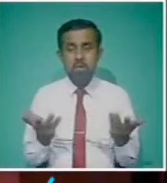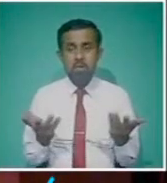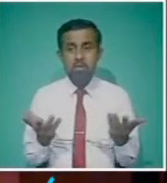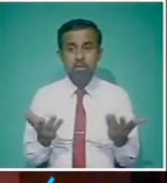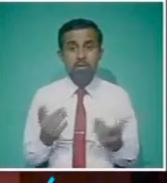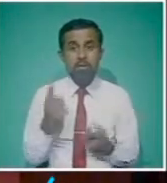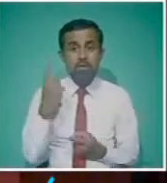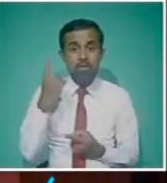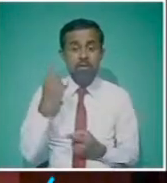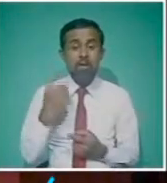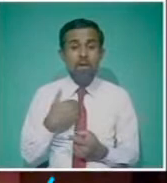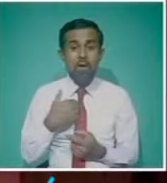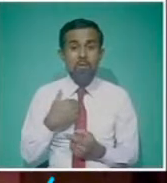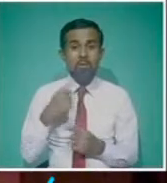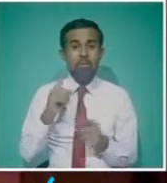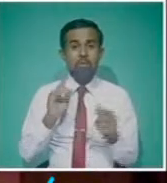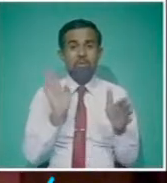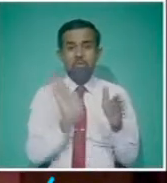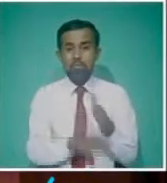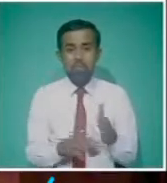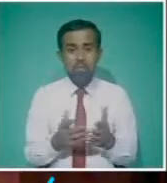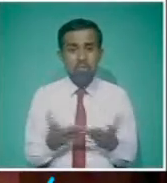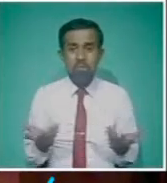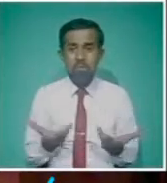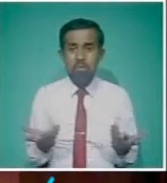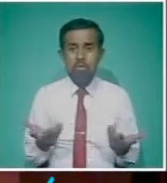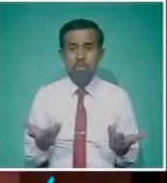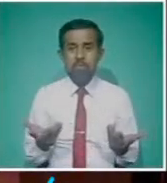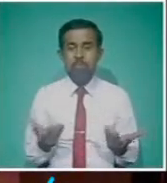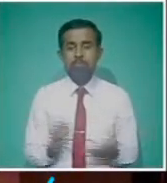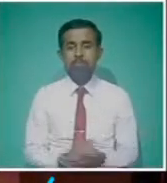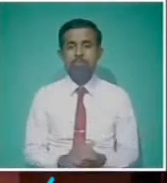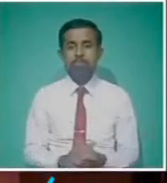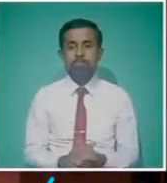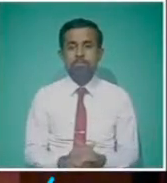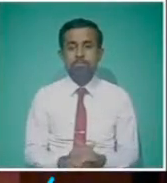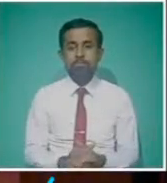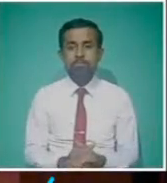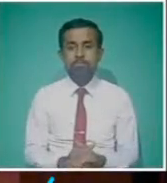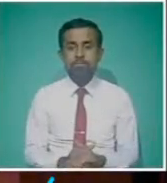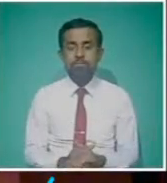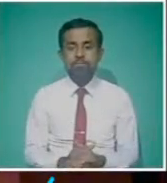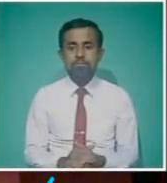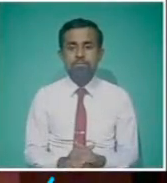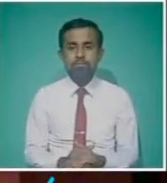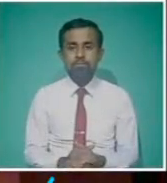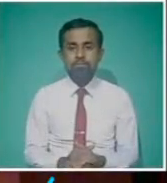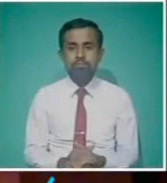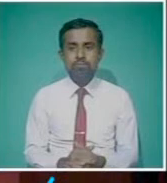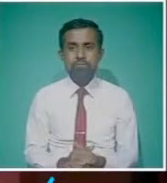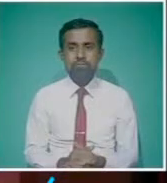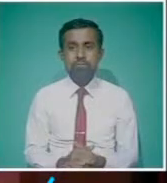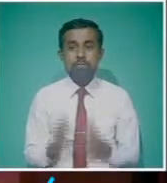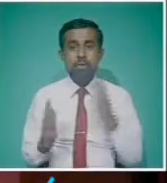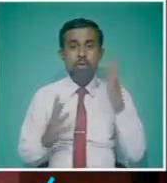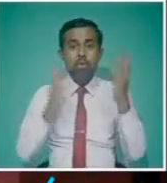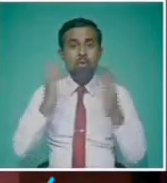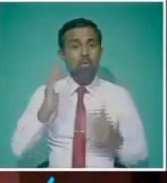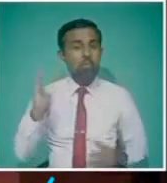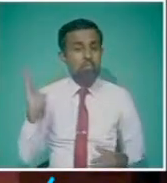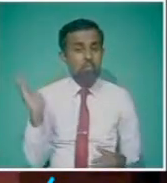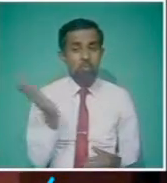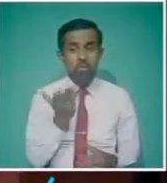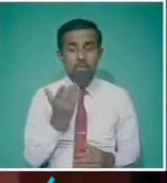forgotten. The oppression of peoples around the world at the hands of British imperialism is